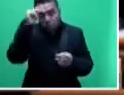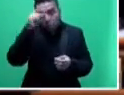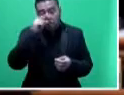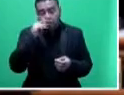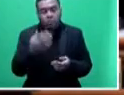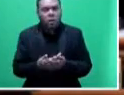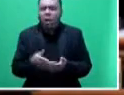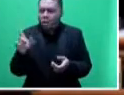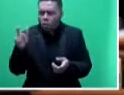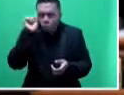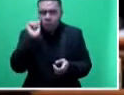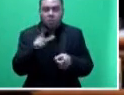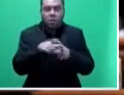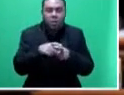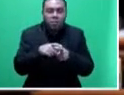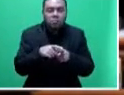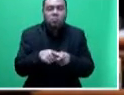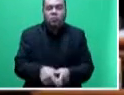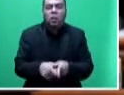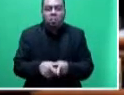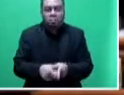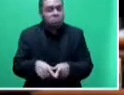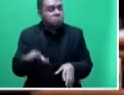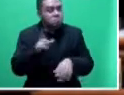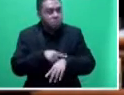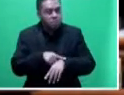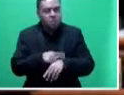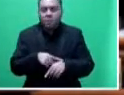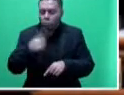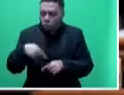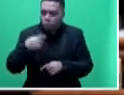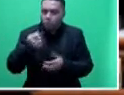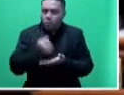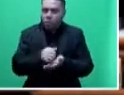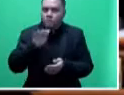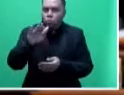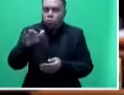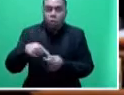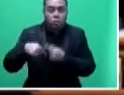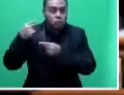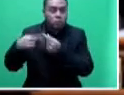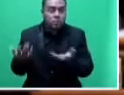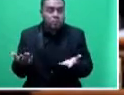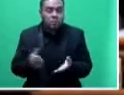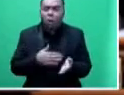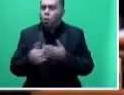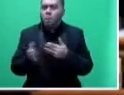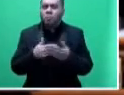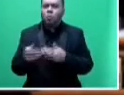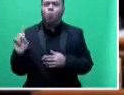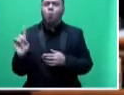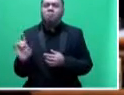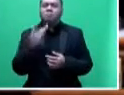our innovative budget provides for our future generations and should be commended. Mr. Speaker, no matter